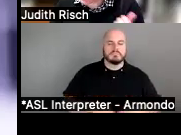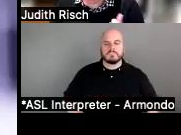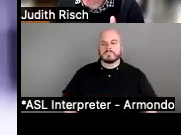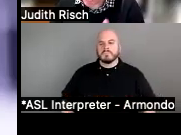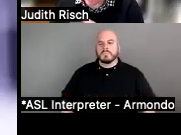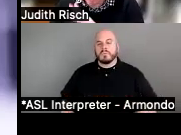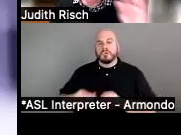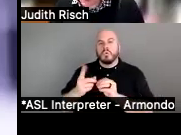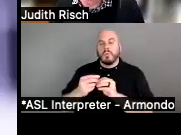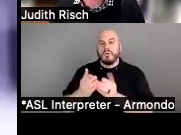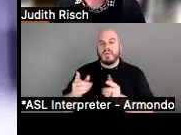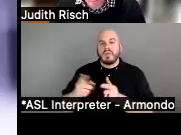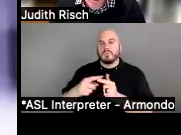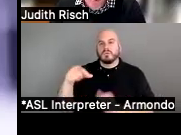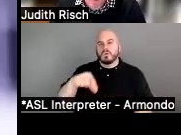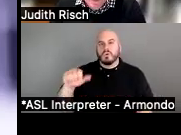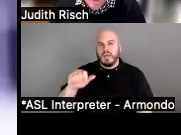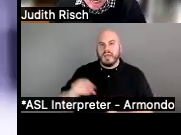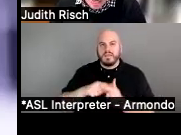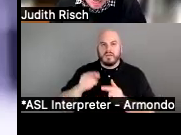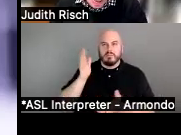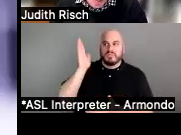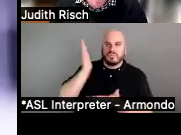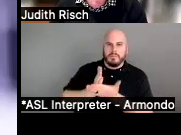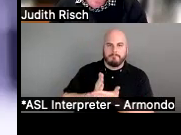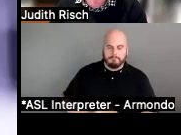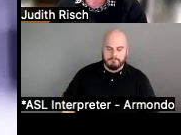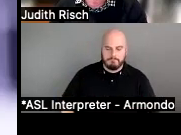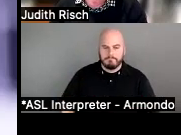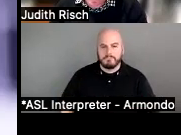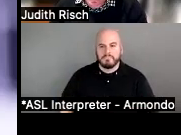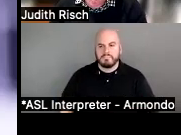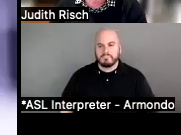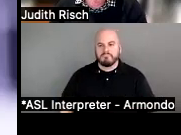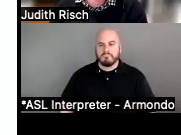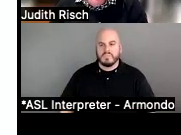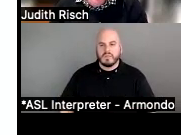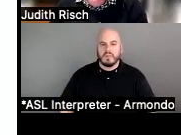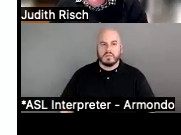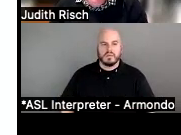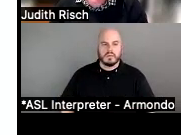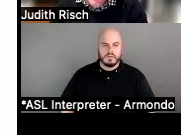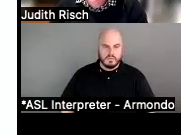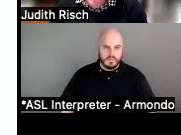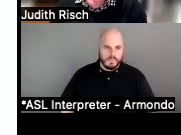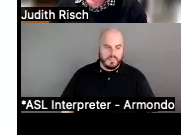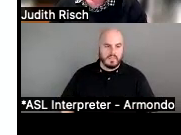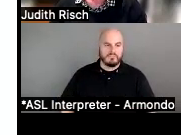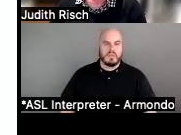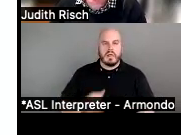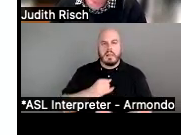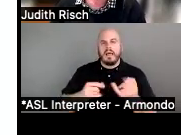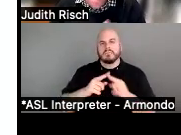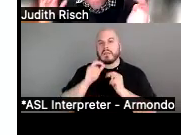then we can take questions, and I'll stop the presentation completely. And I'll let it go. The last but not